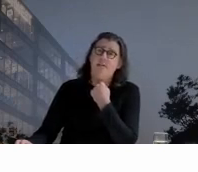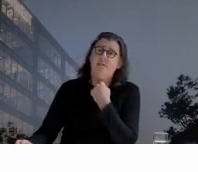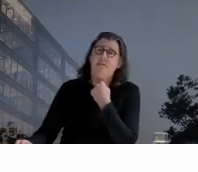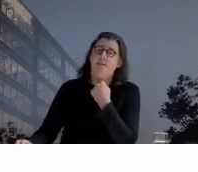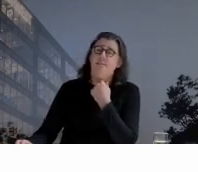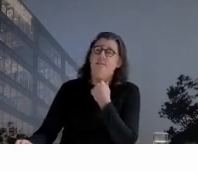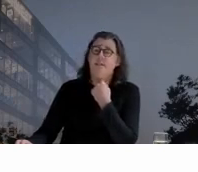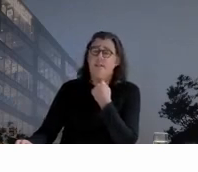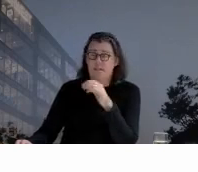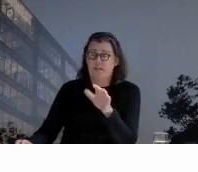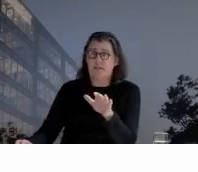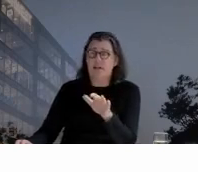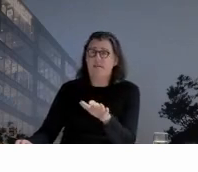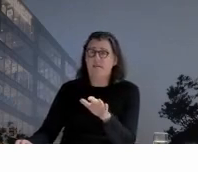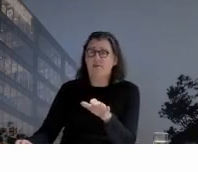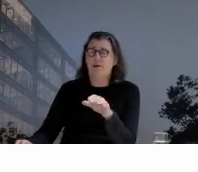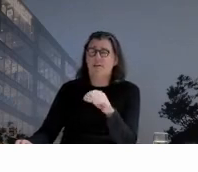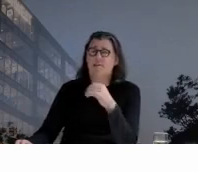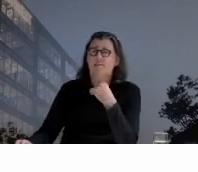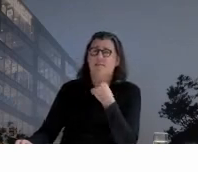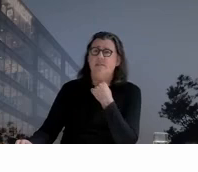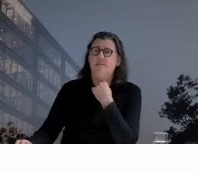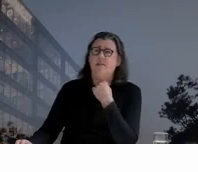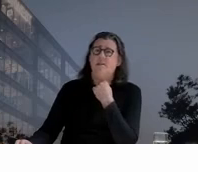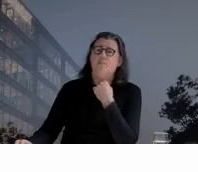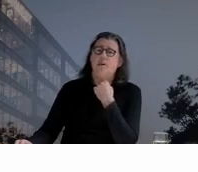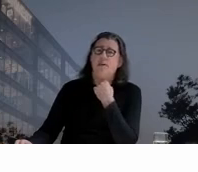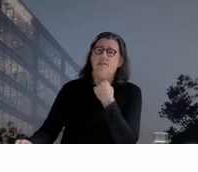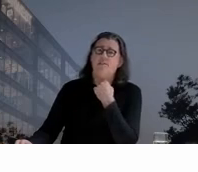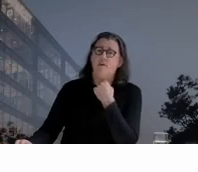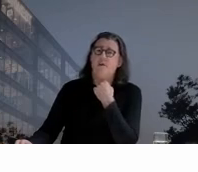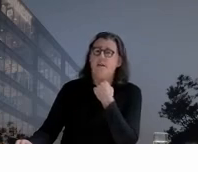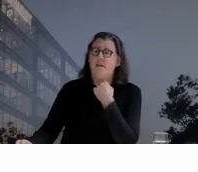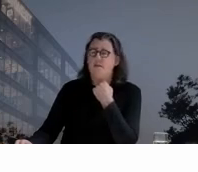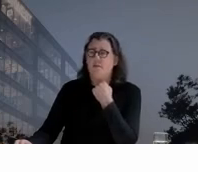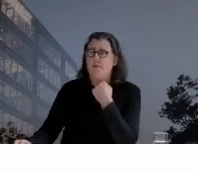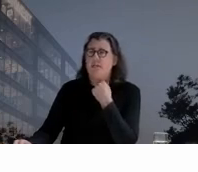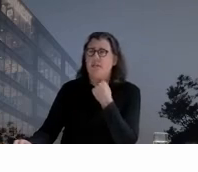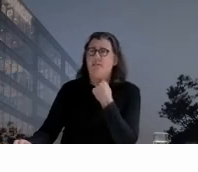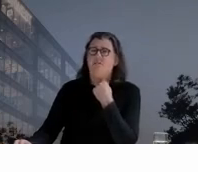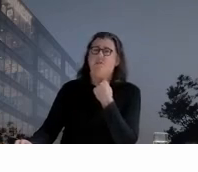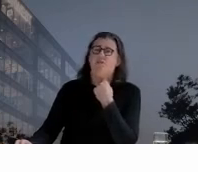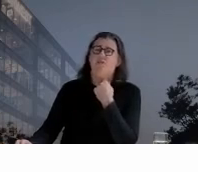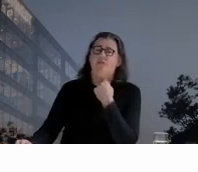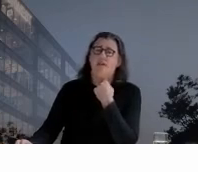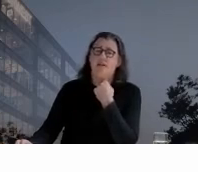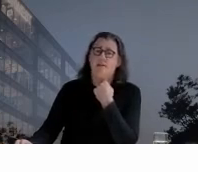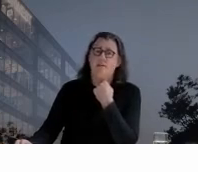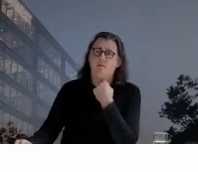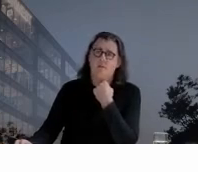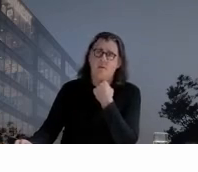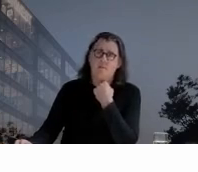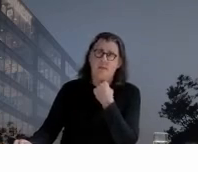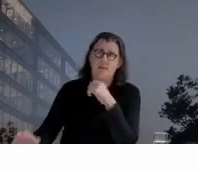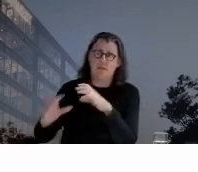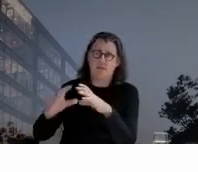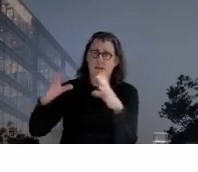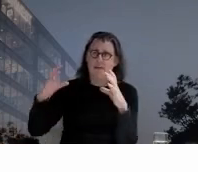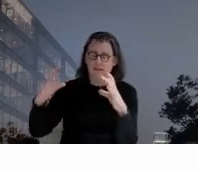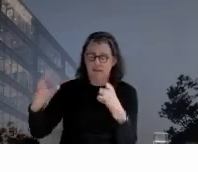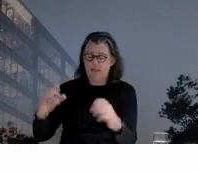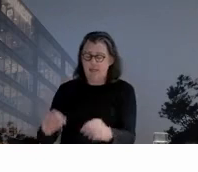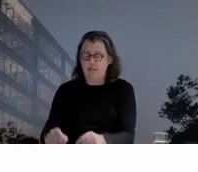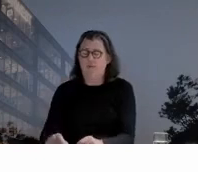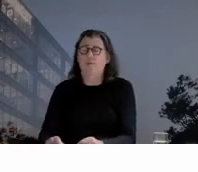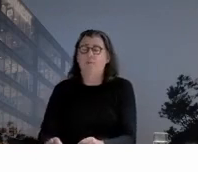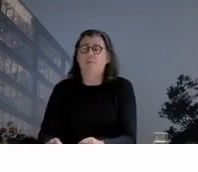make change in these is still there, still not insignificant, but it's nowhere near as big as structures and the overall piece